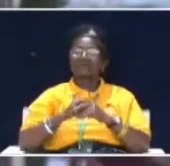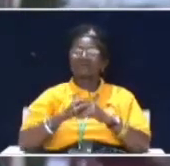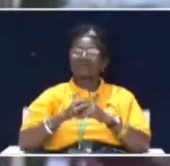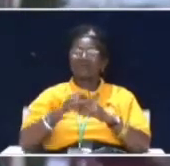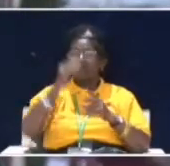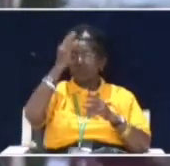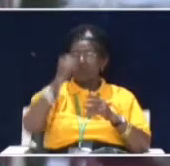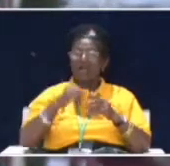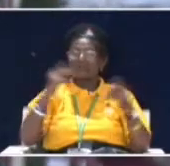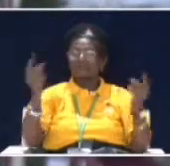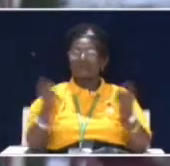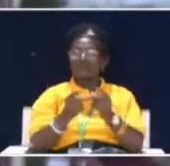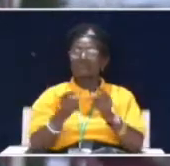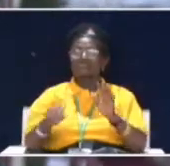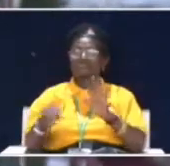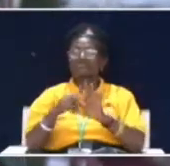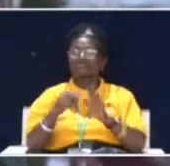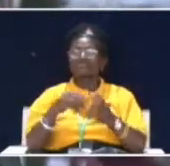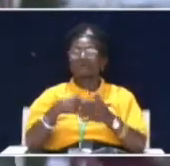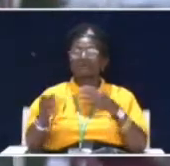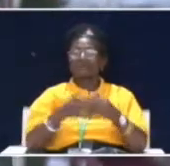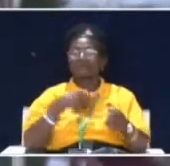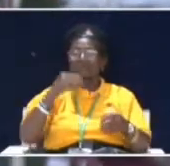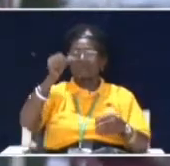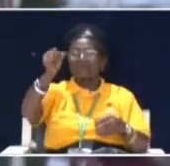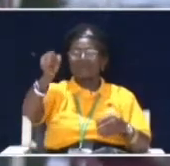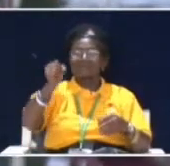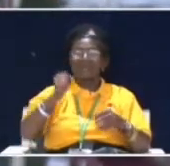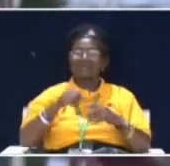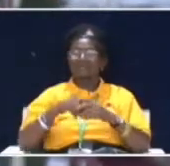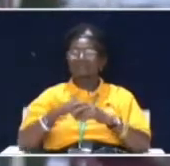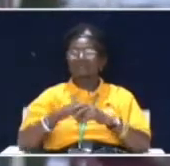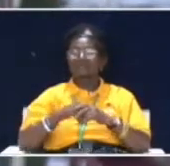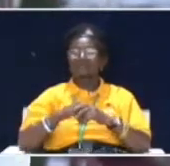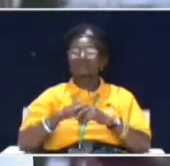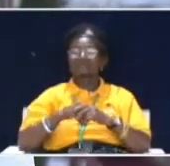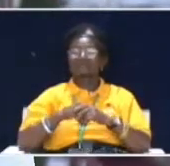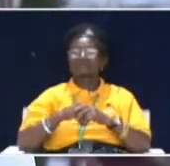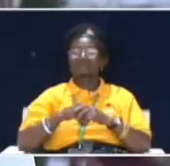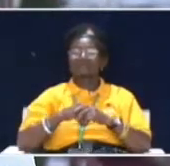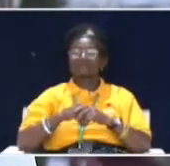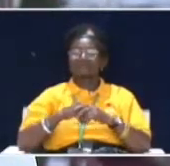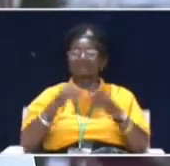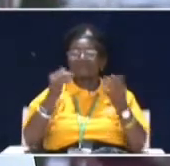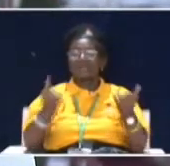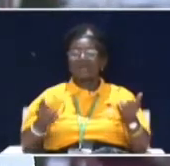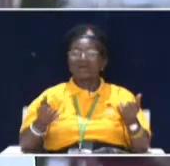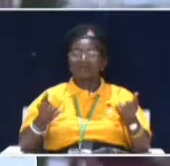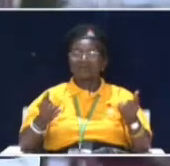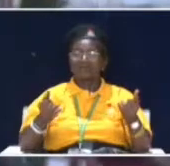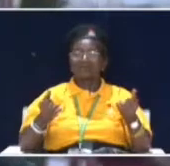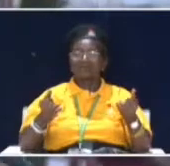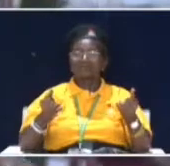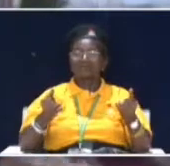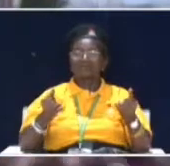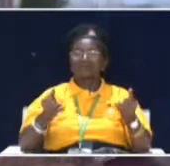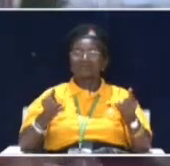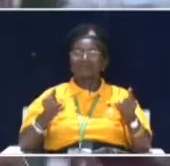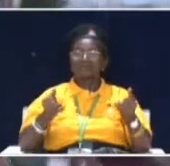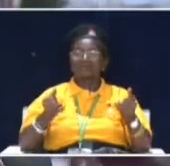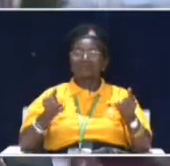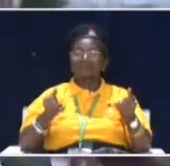Because position matters. Nitori pe ipo se pataki. Now, nisisiyi.